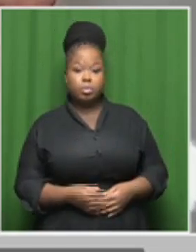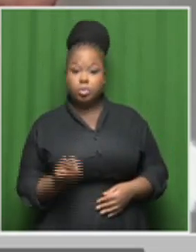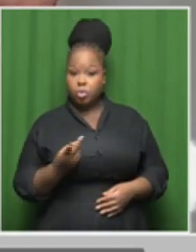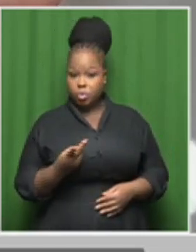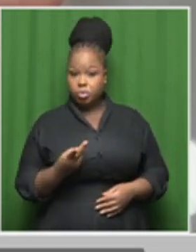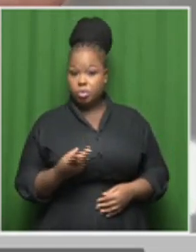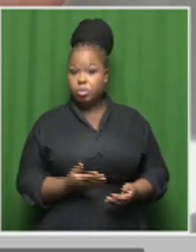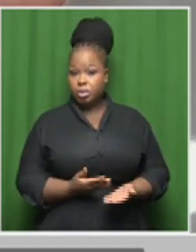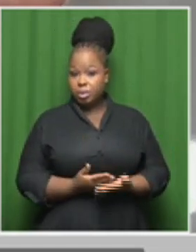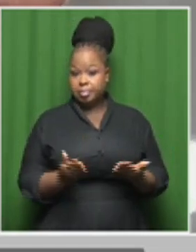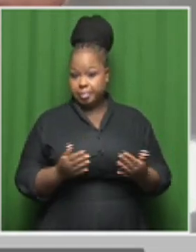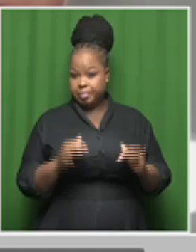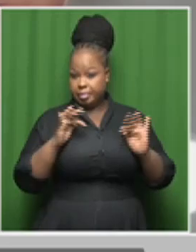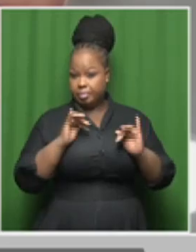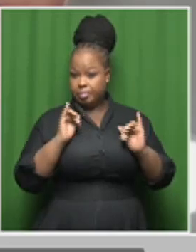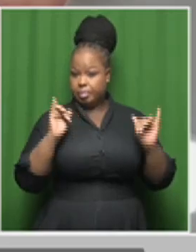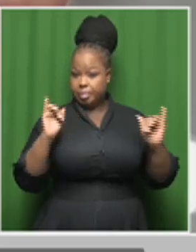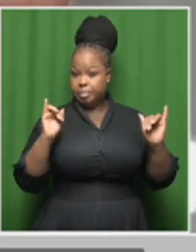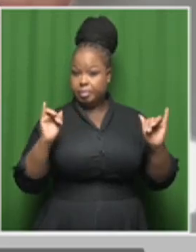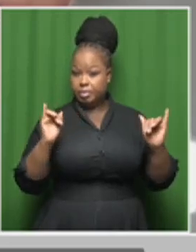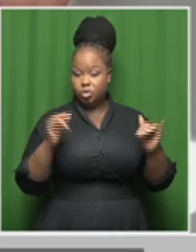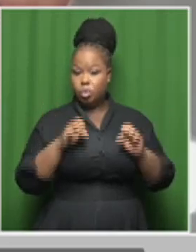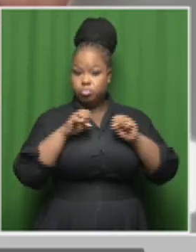serious public health threats as we speak.